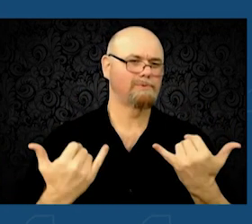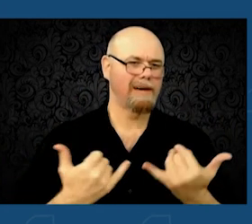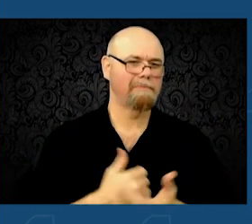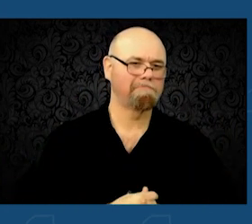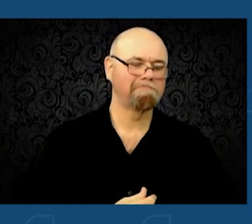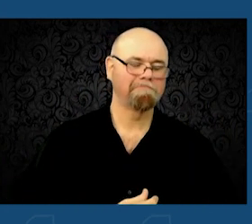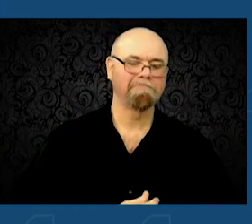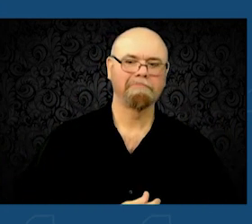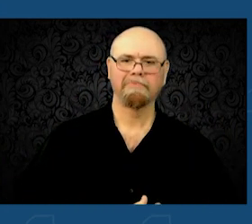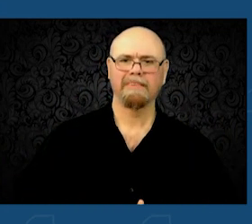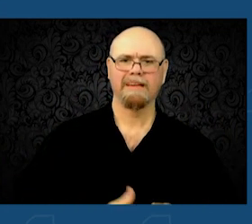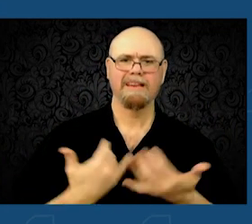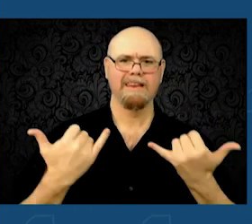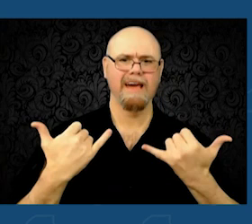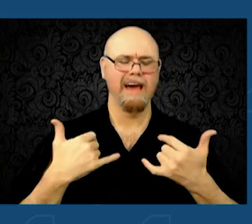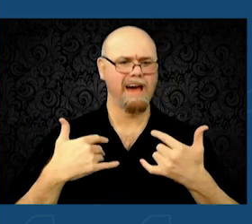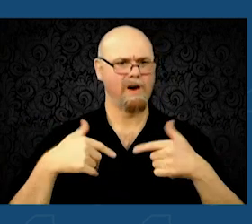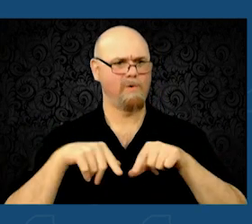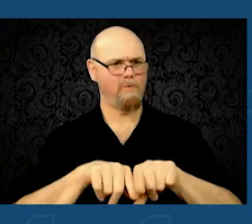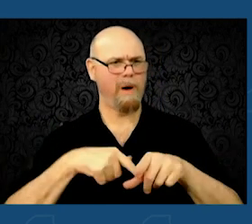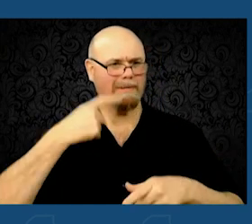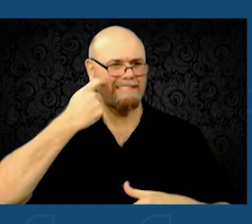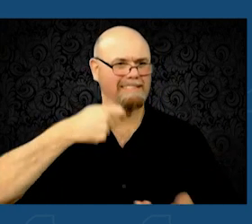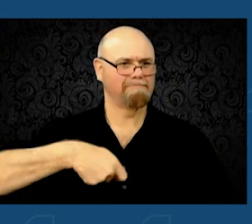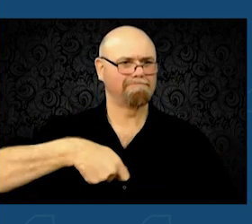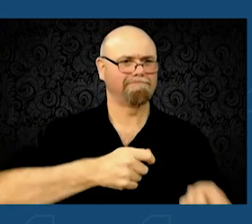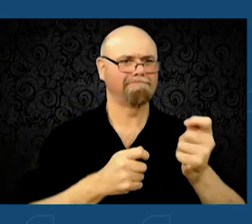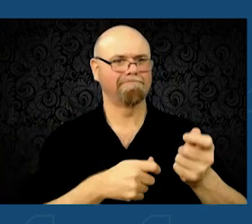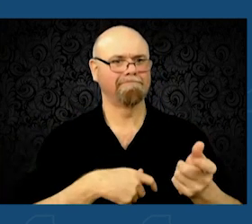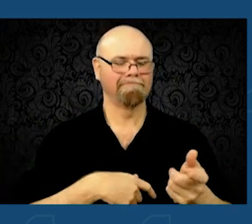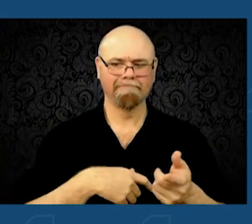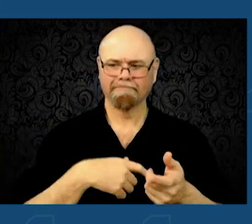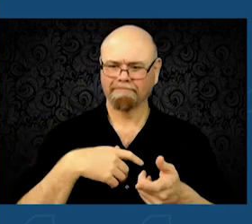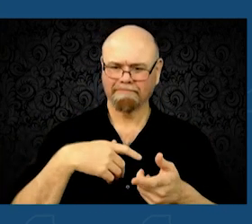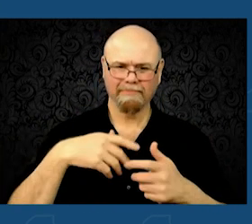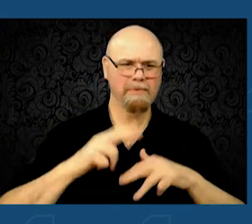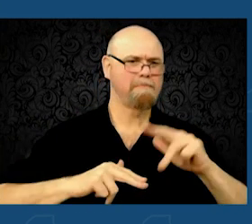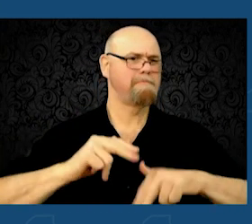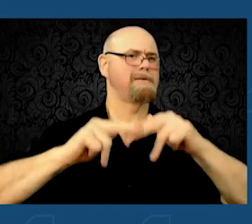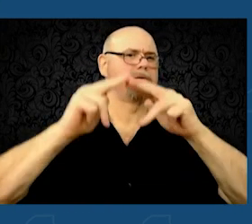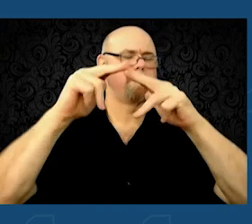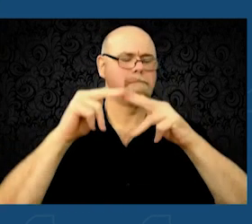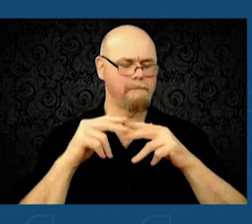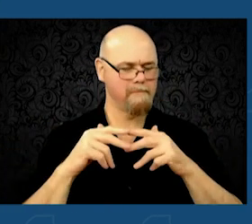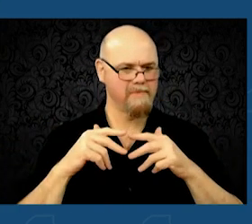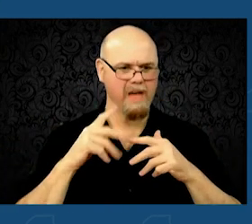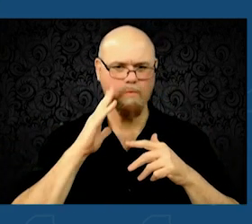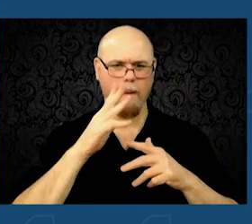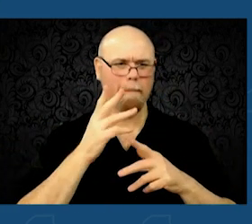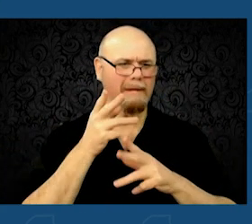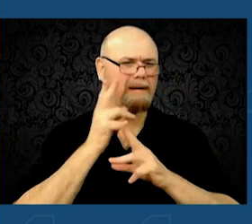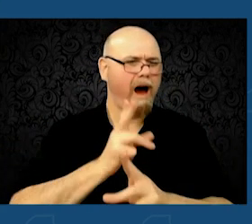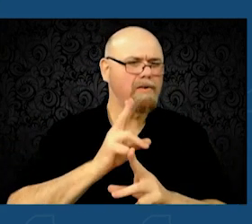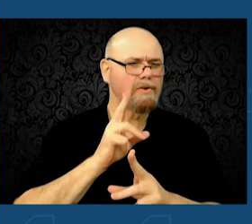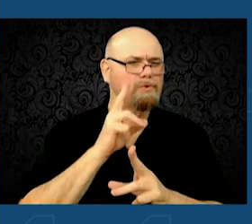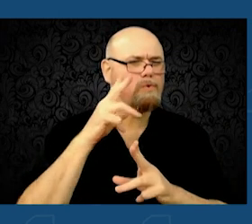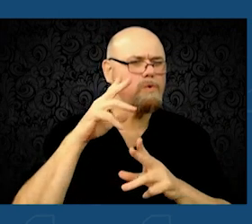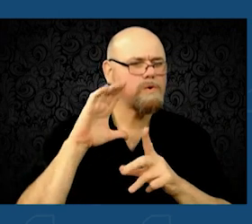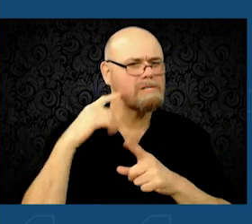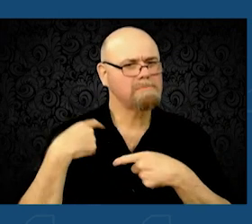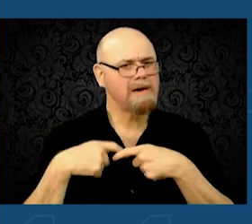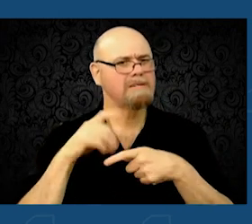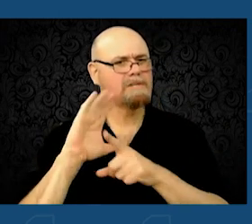ground on this building that's going to be a tribute to Hispanic culture, that this center is going to help Western New